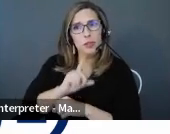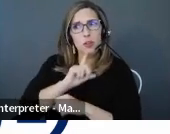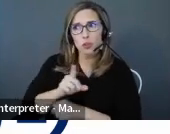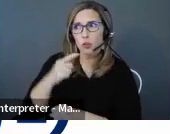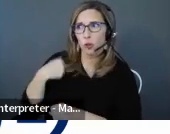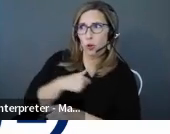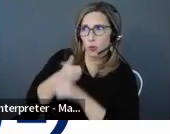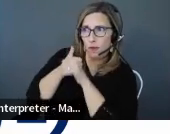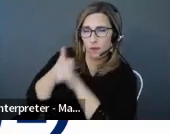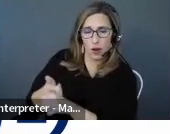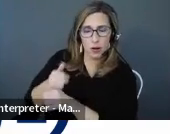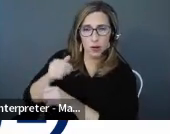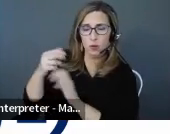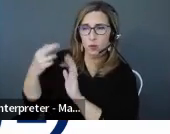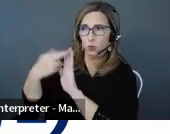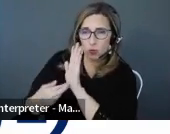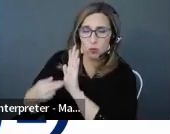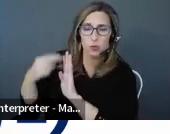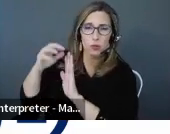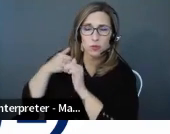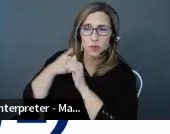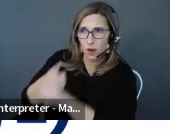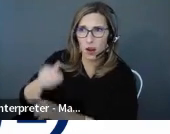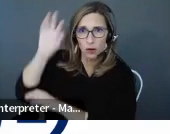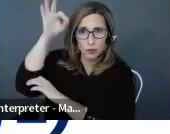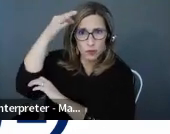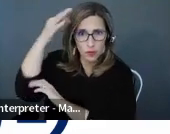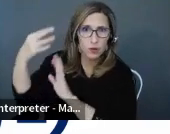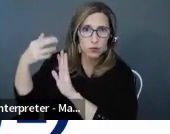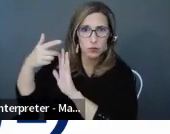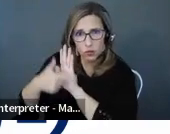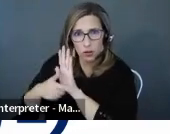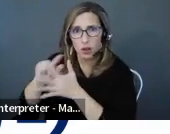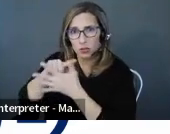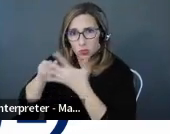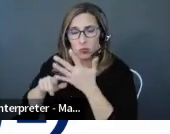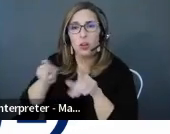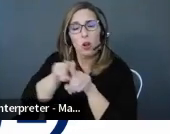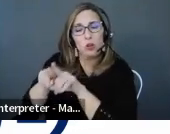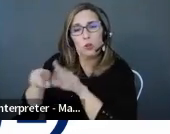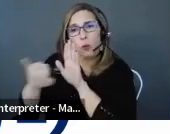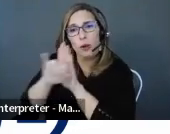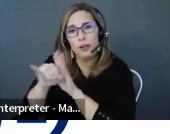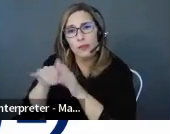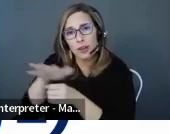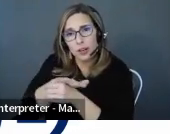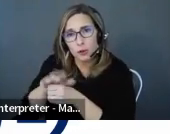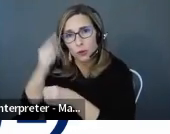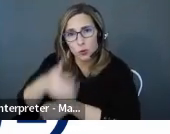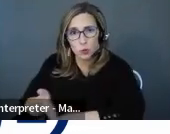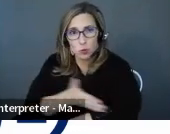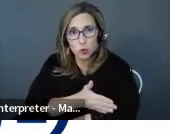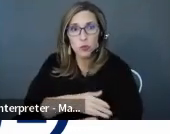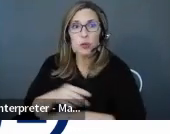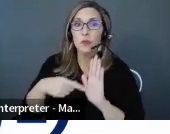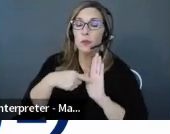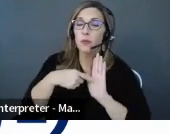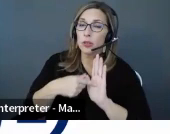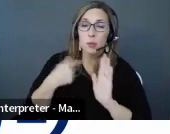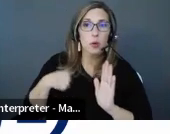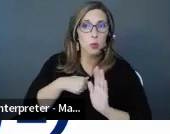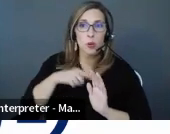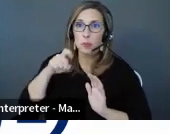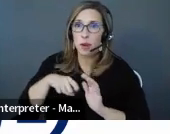regulatory assurances, and identify areas for improvement. For example, one assurance is that service plans are updated at